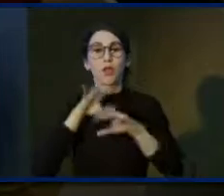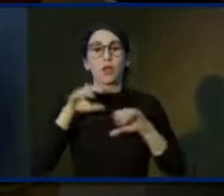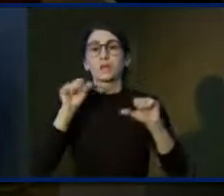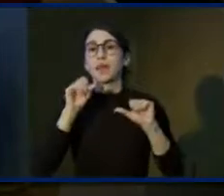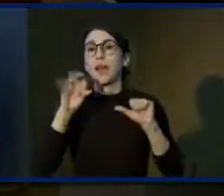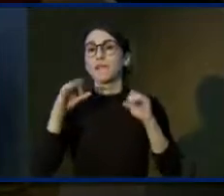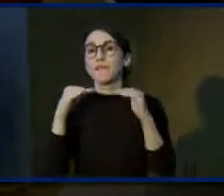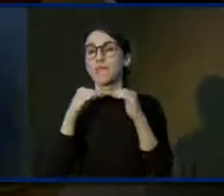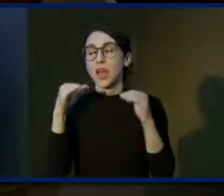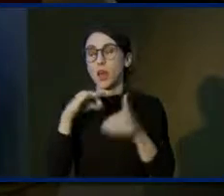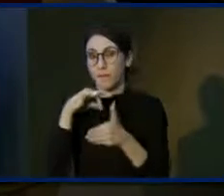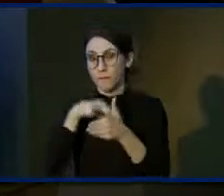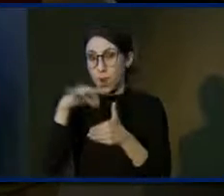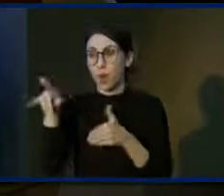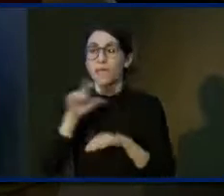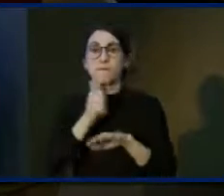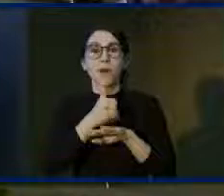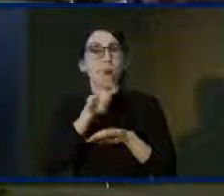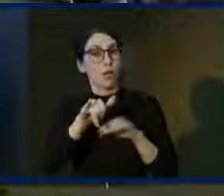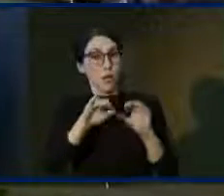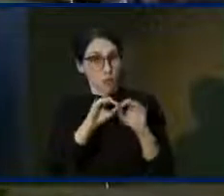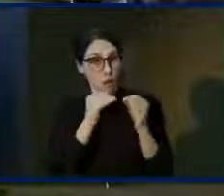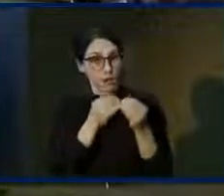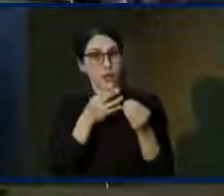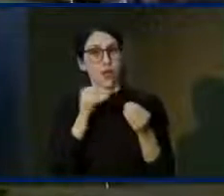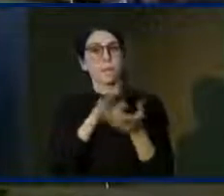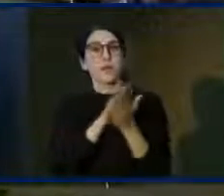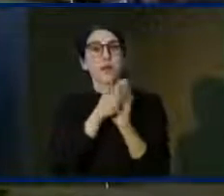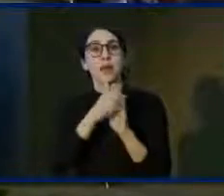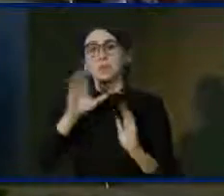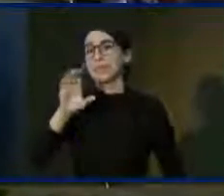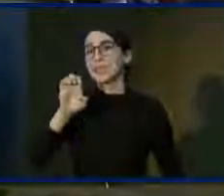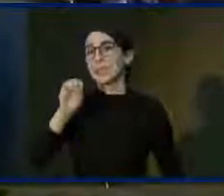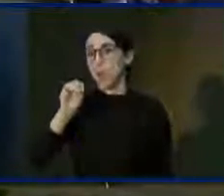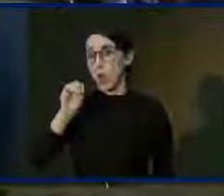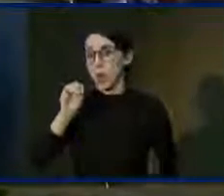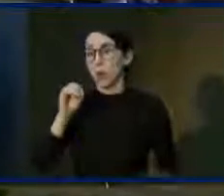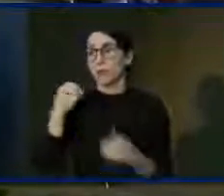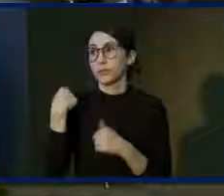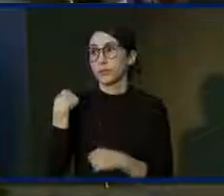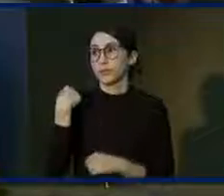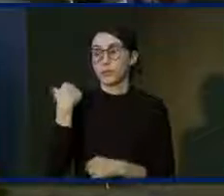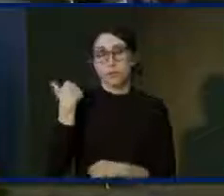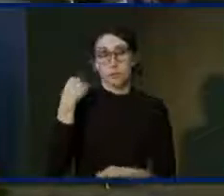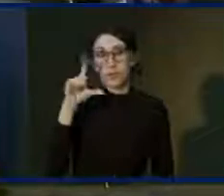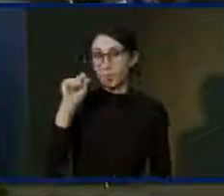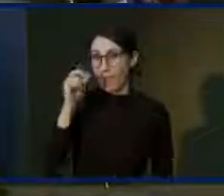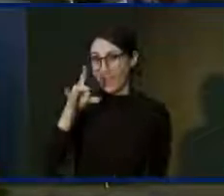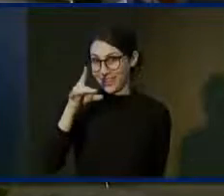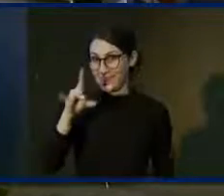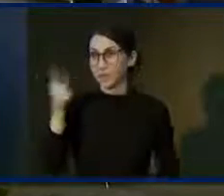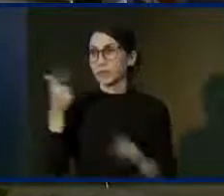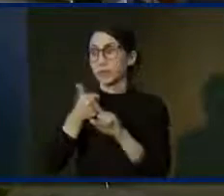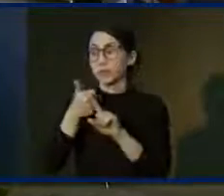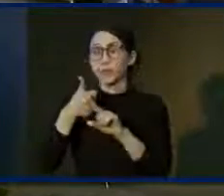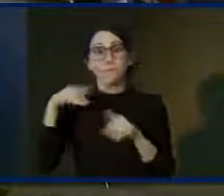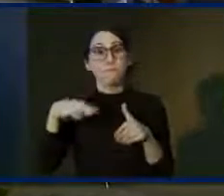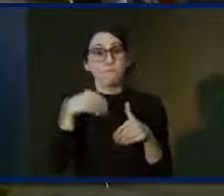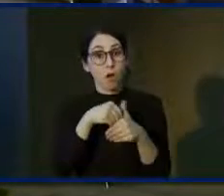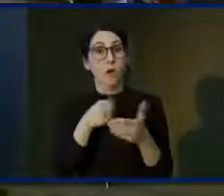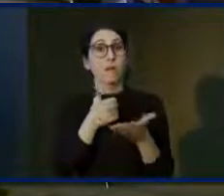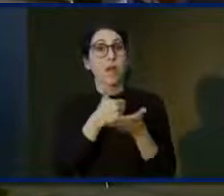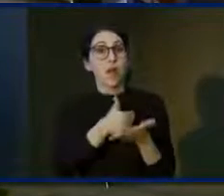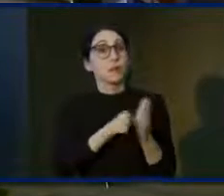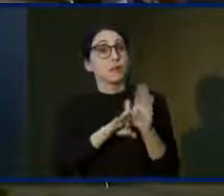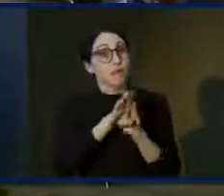the organization, and he was installed as its President and CEO in 2018. He has been involved in helping to develop and win